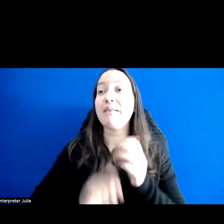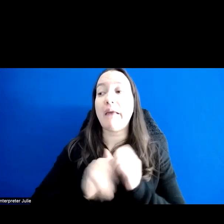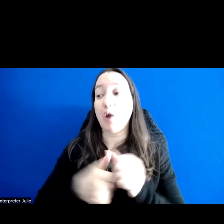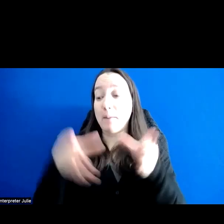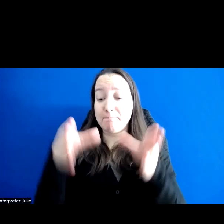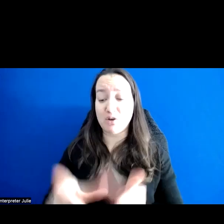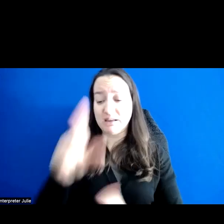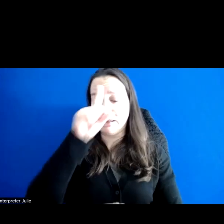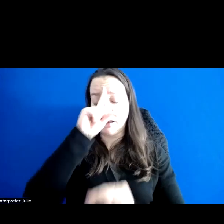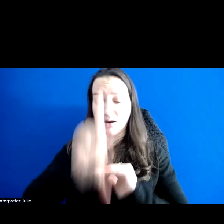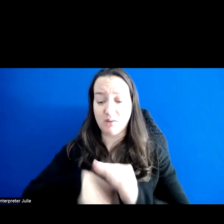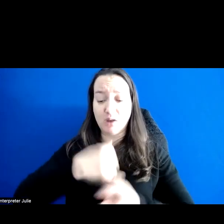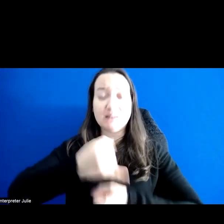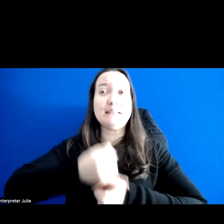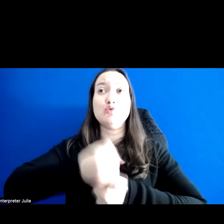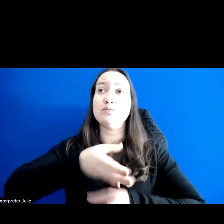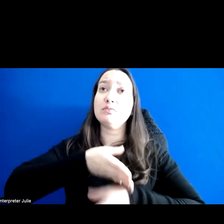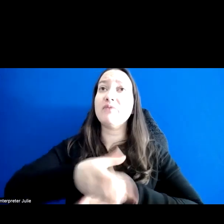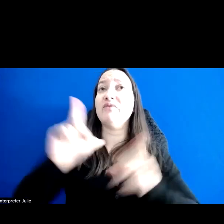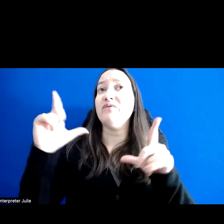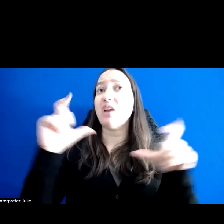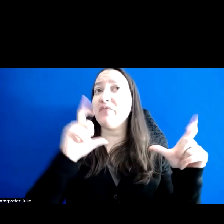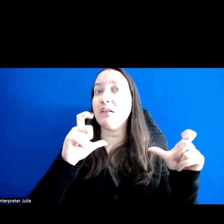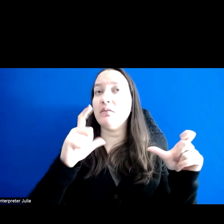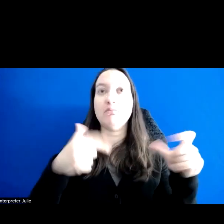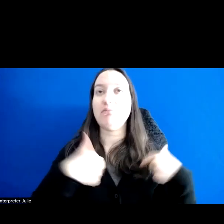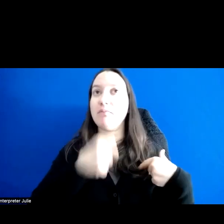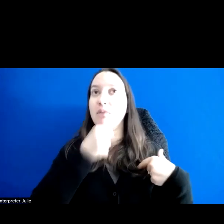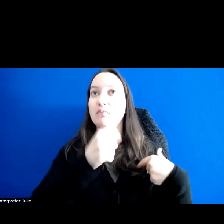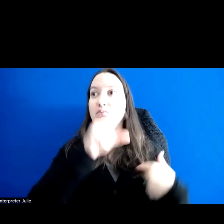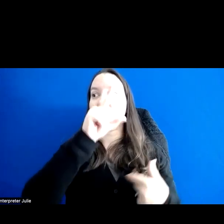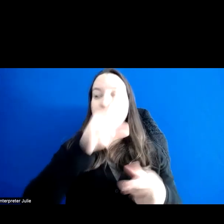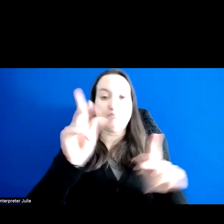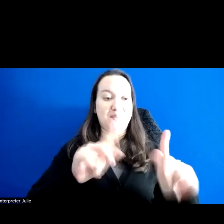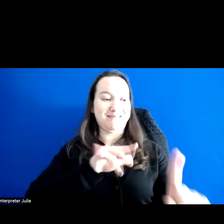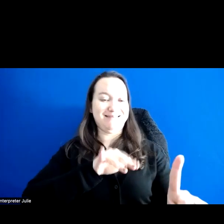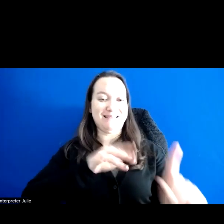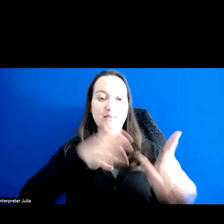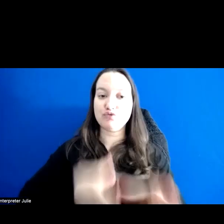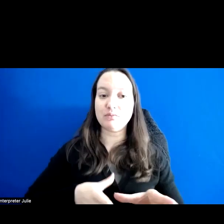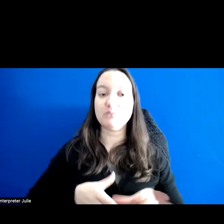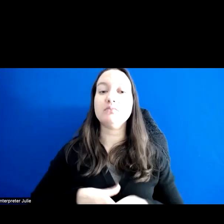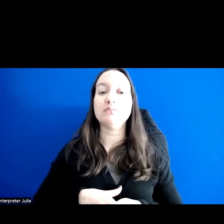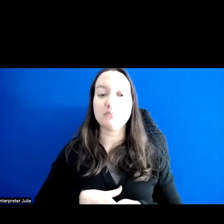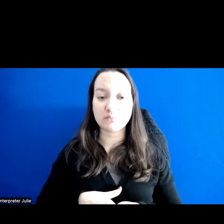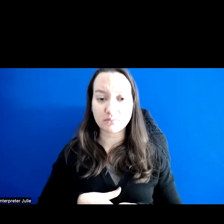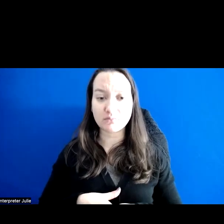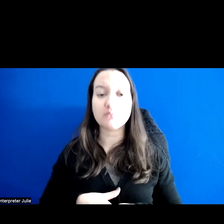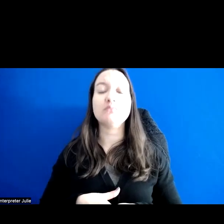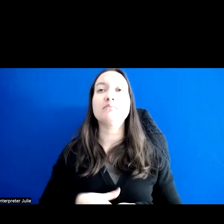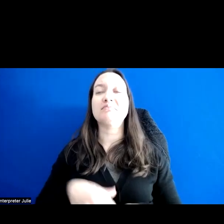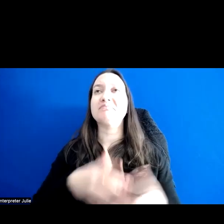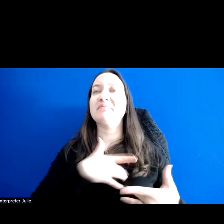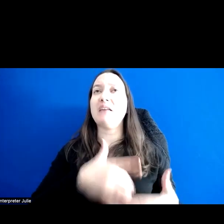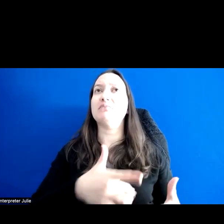thinks about the institutions of photography. I'm not a sociologist, but the sociology of photography is a